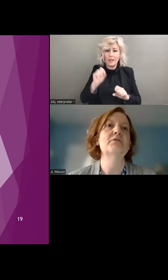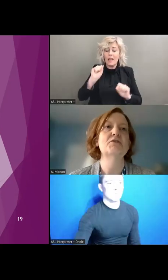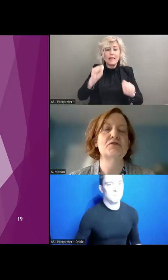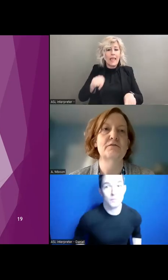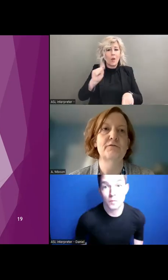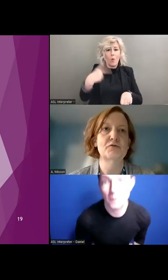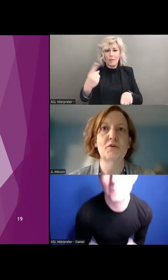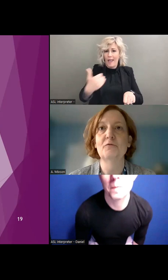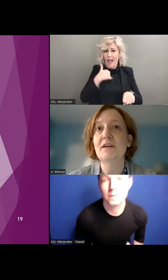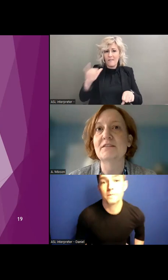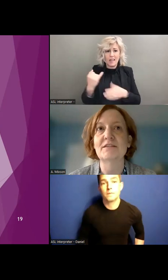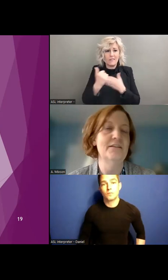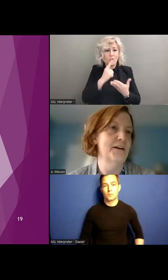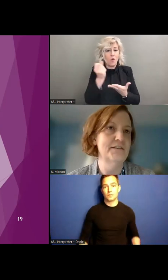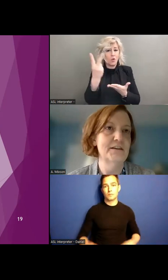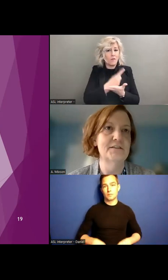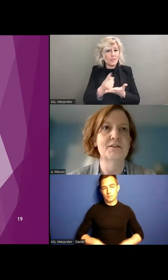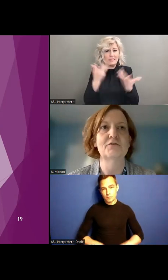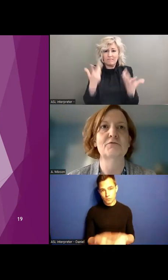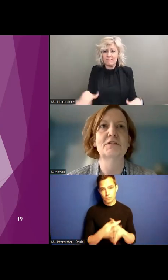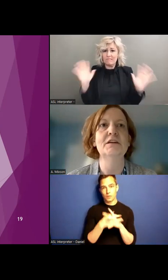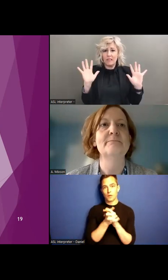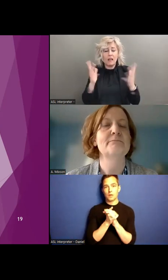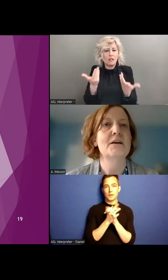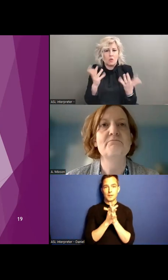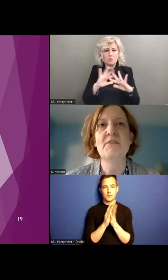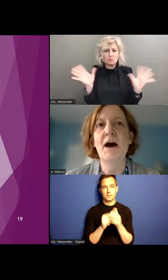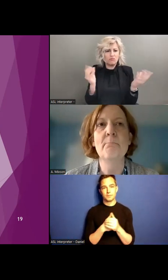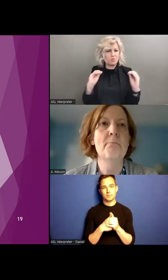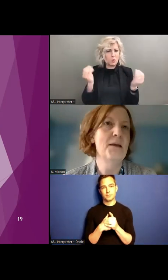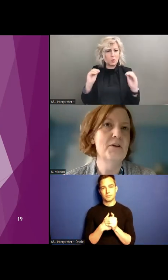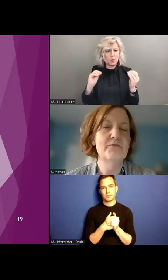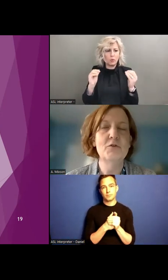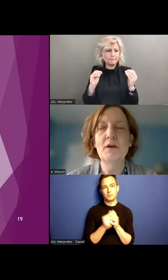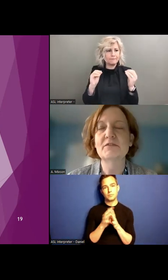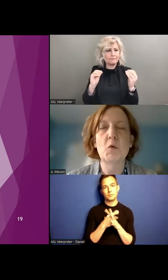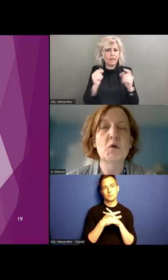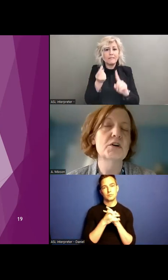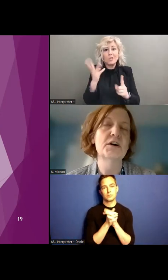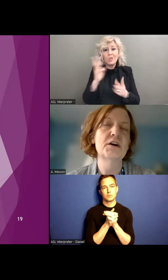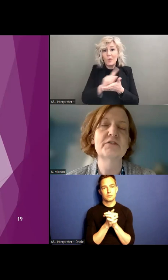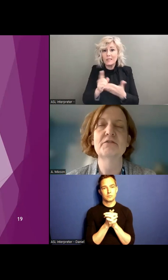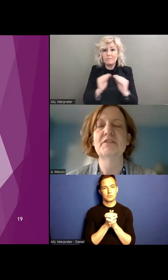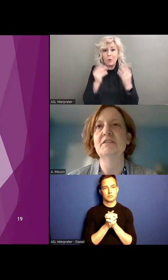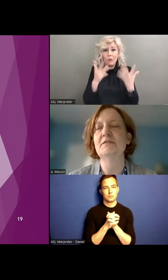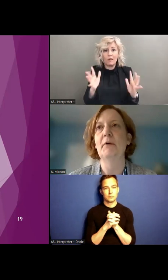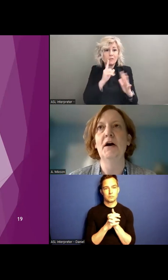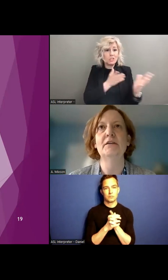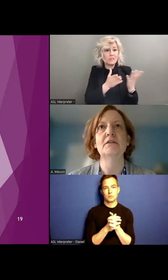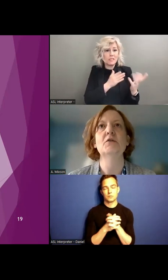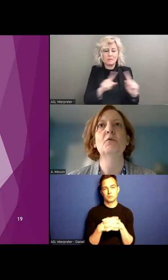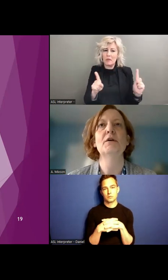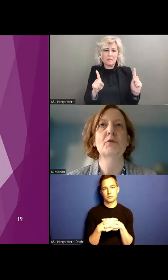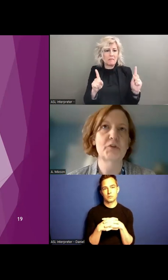in-home intervention for 12 weeks and that's it. There's really not maybe a few weeks more of services,